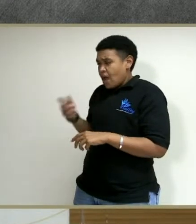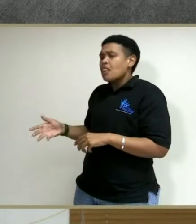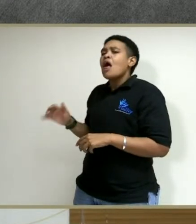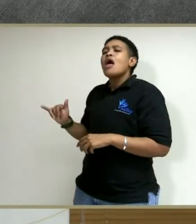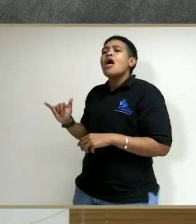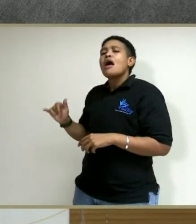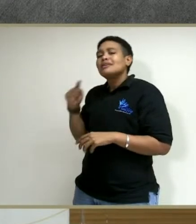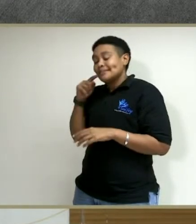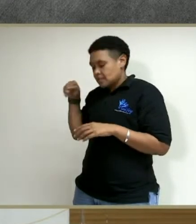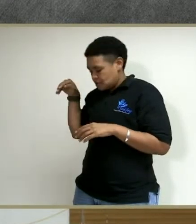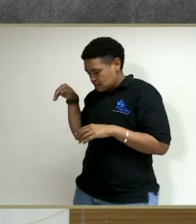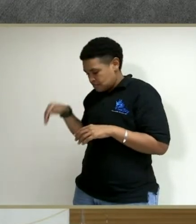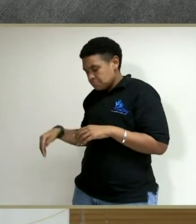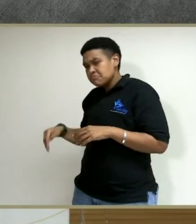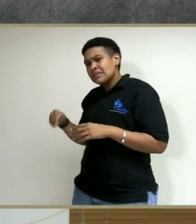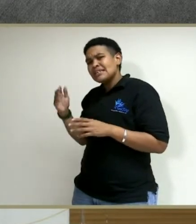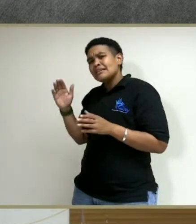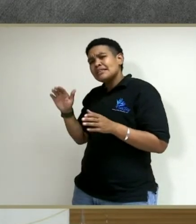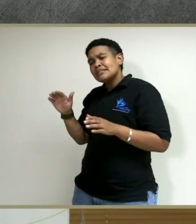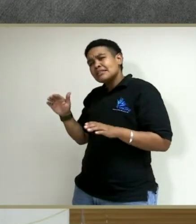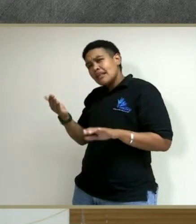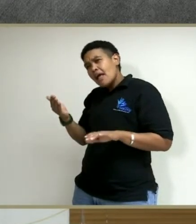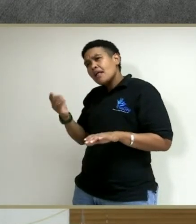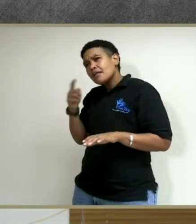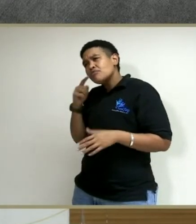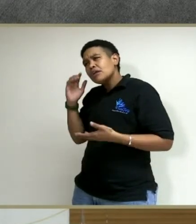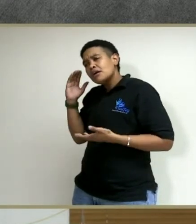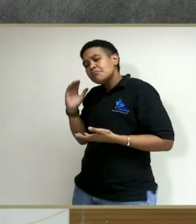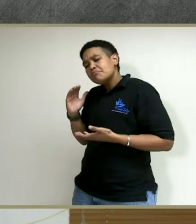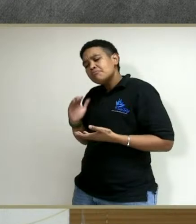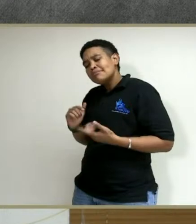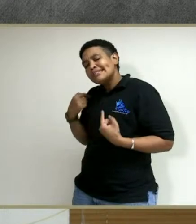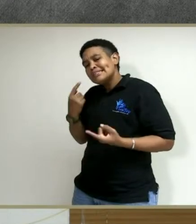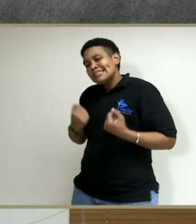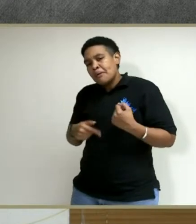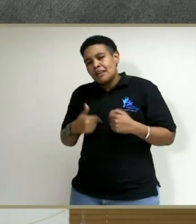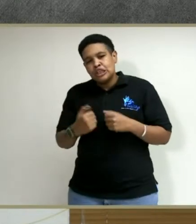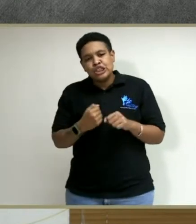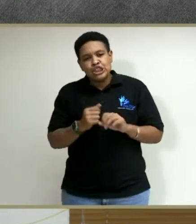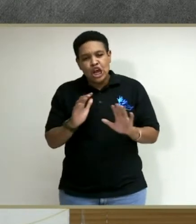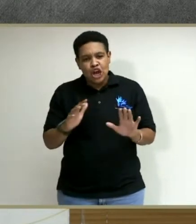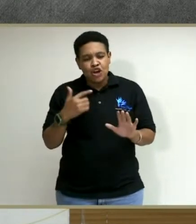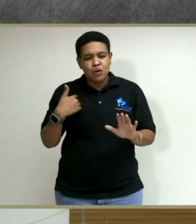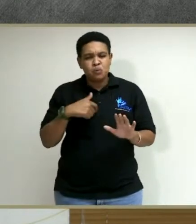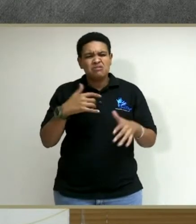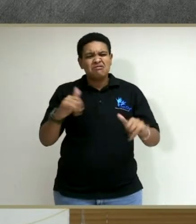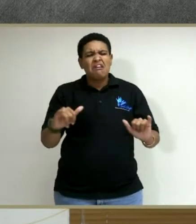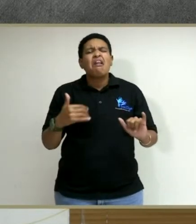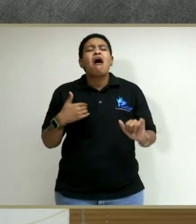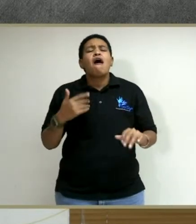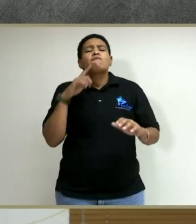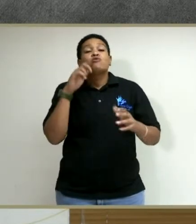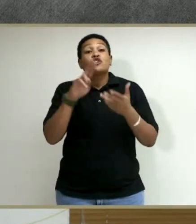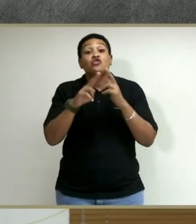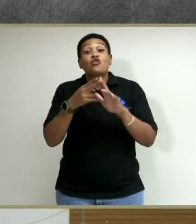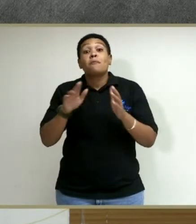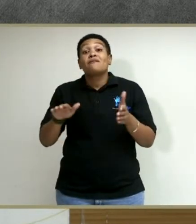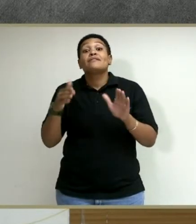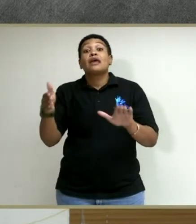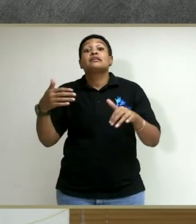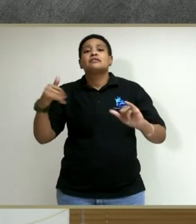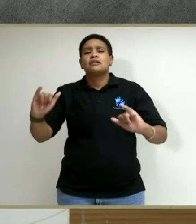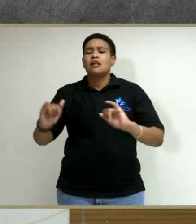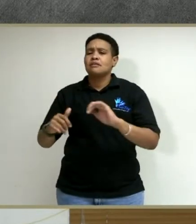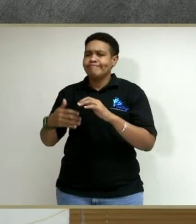number of deaths have been decreasing since March of this year. We do still have a number of deaths that are